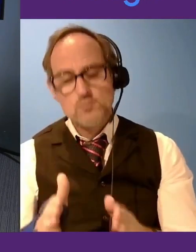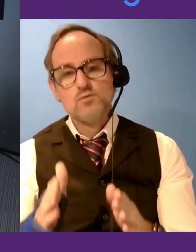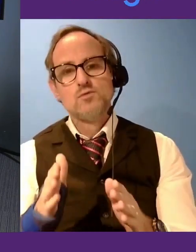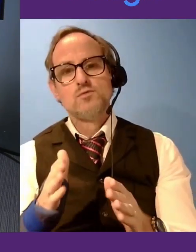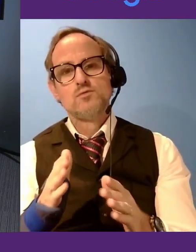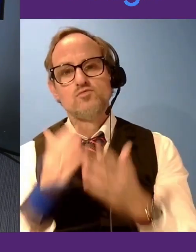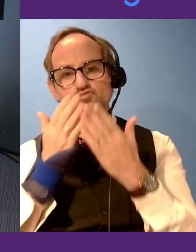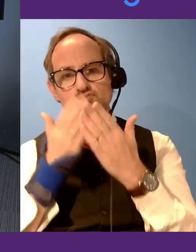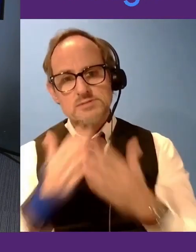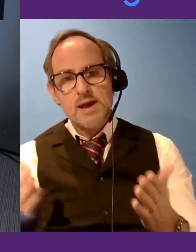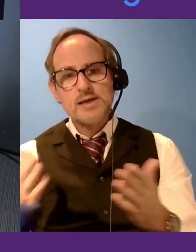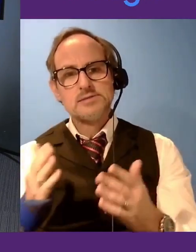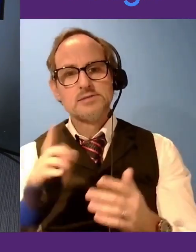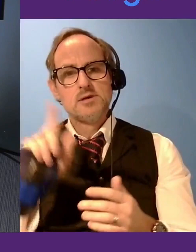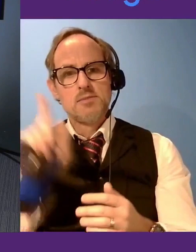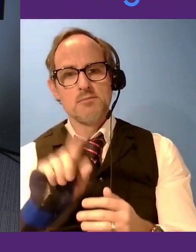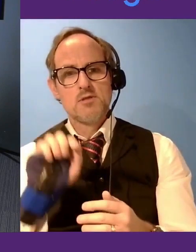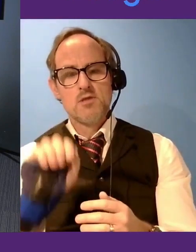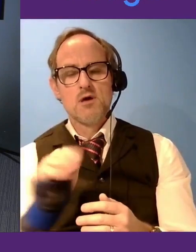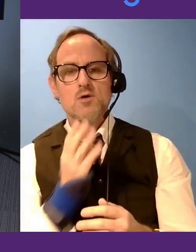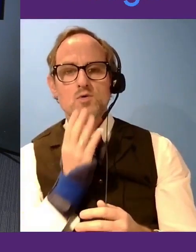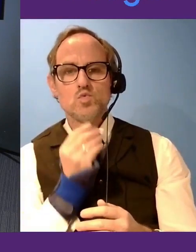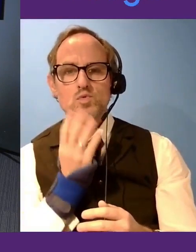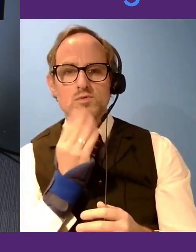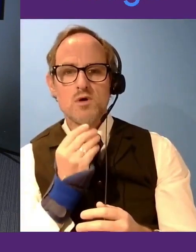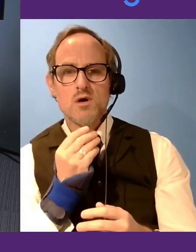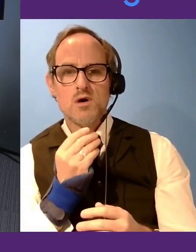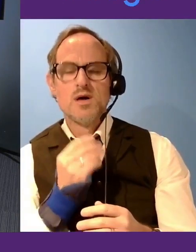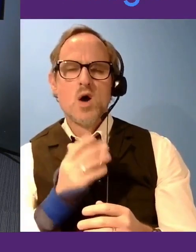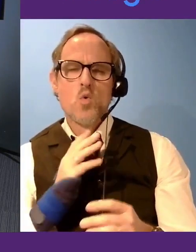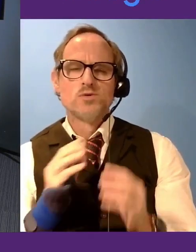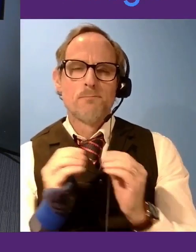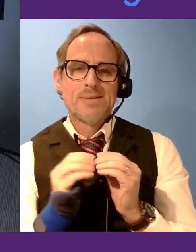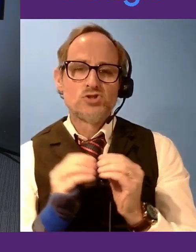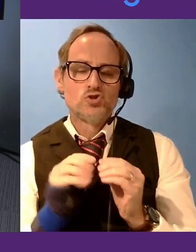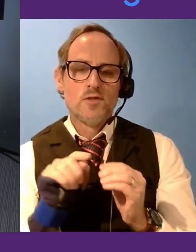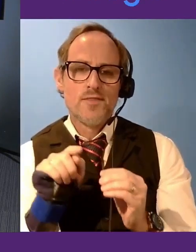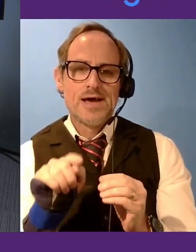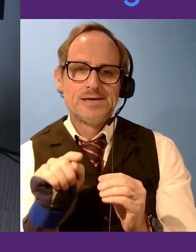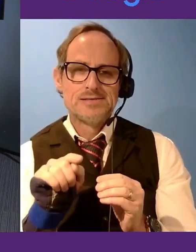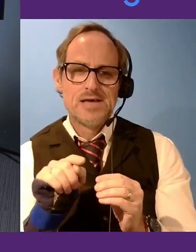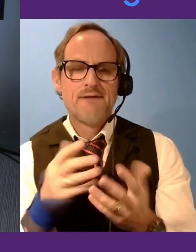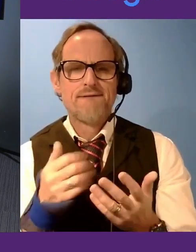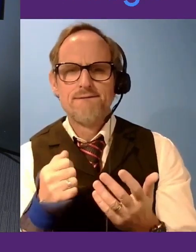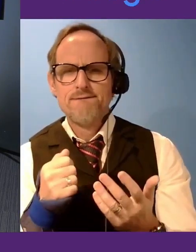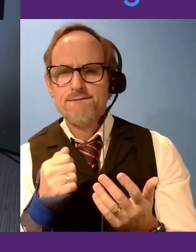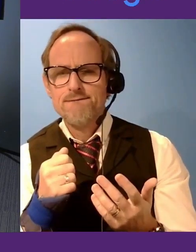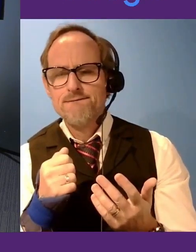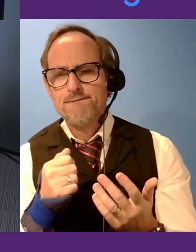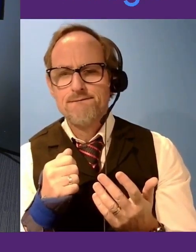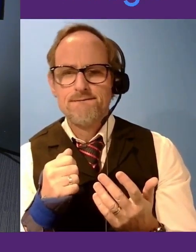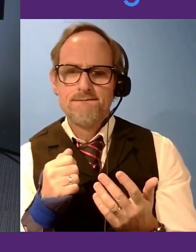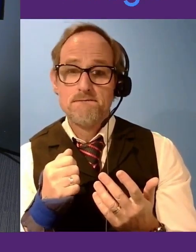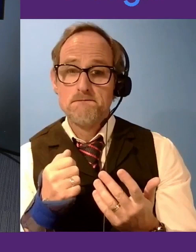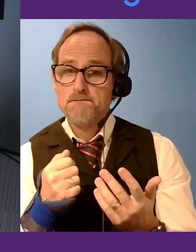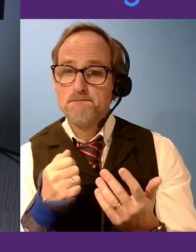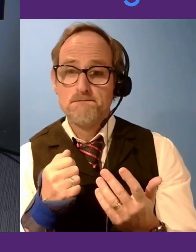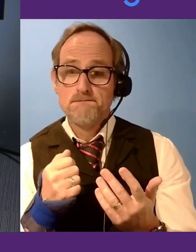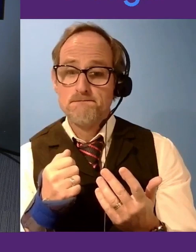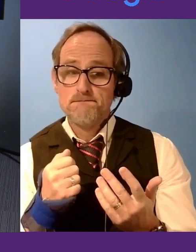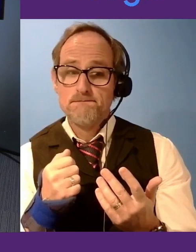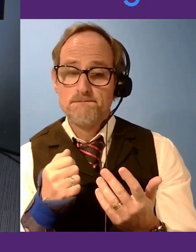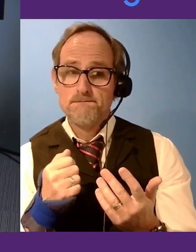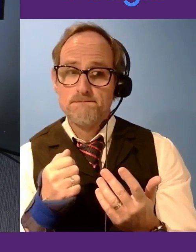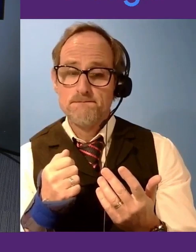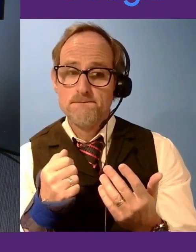these CSS media queries is something I wanted to mention too. So there's media queries for dark mode, there's media